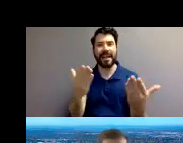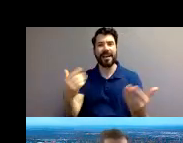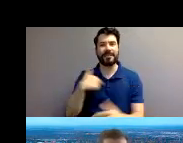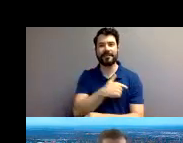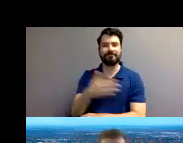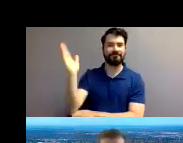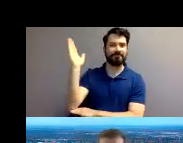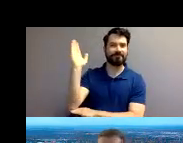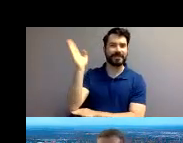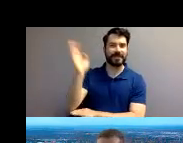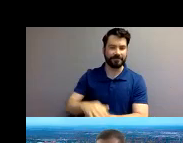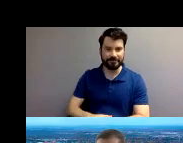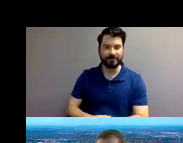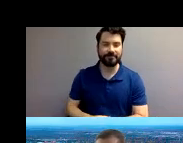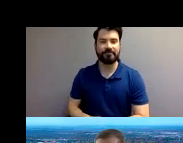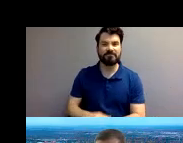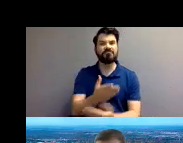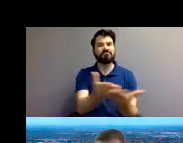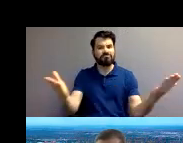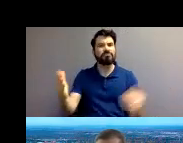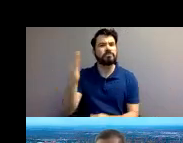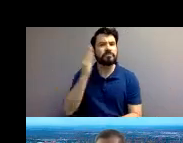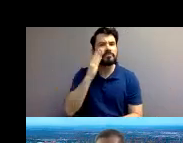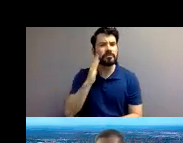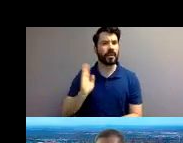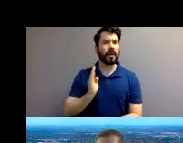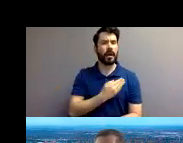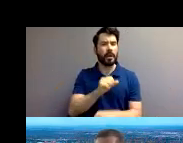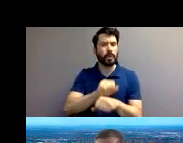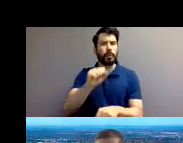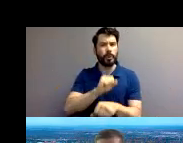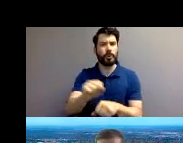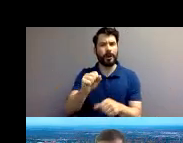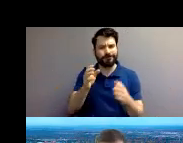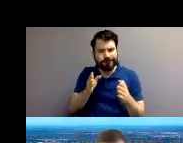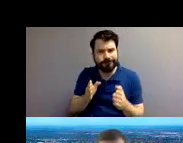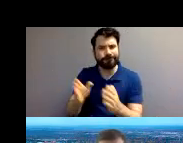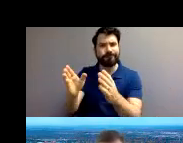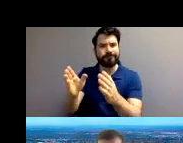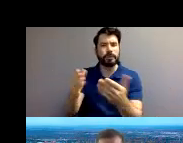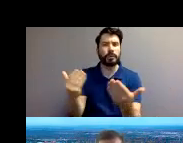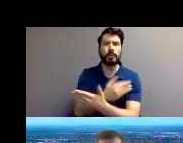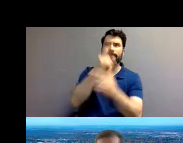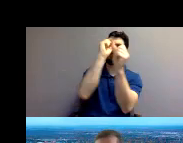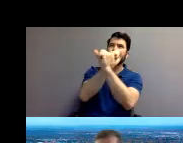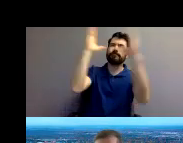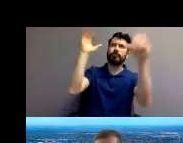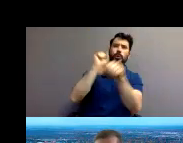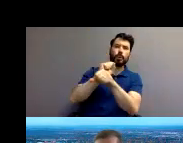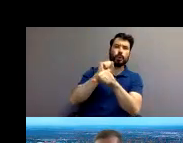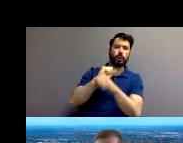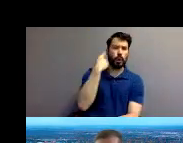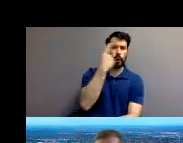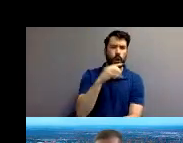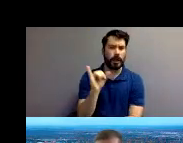today. So some of you have heard about our efforts around creating a path forward and a new vision for the future of work at